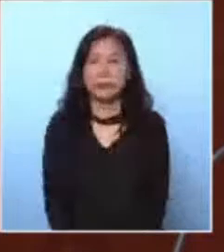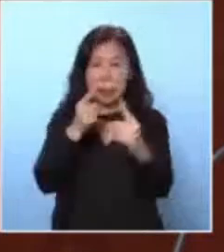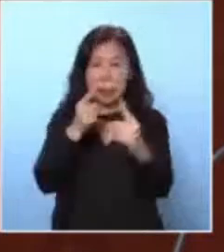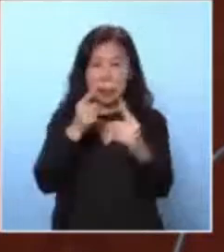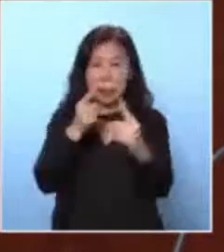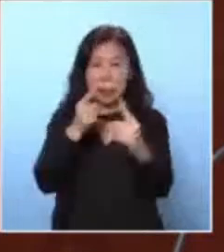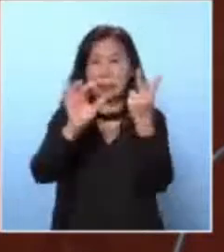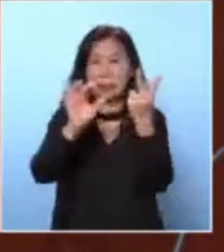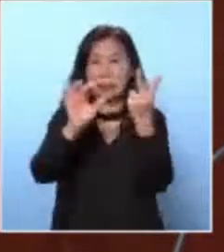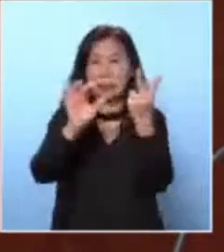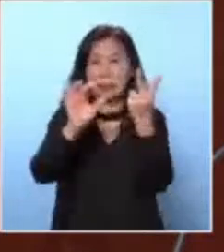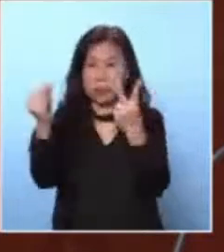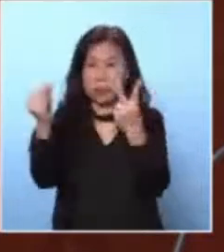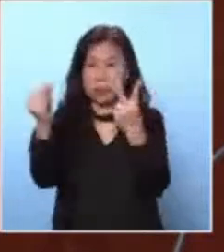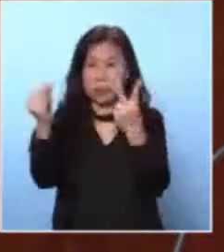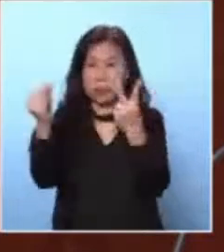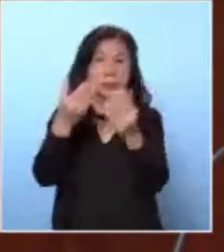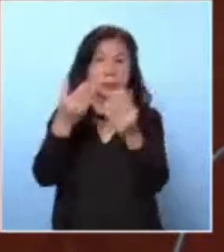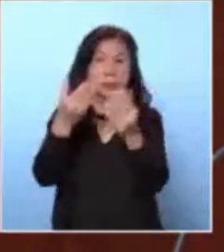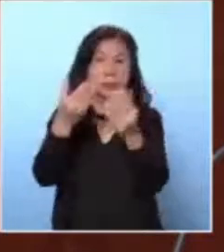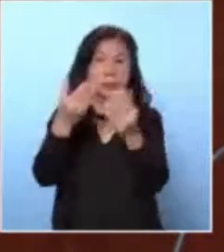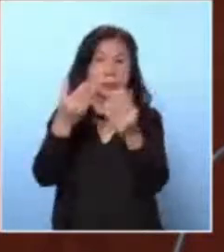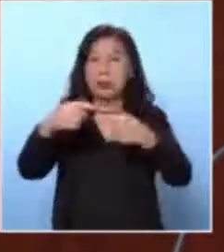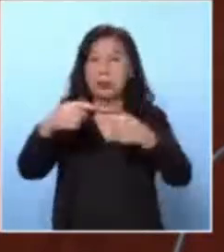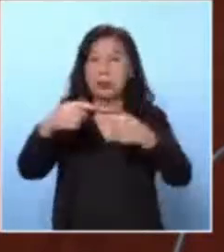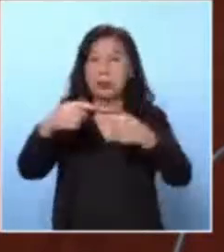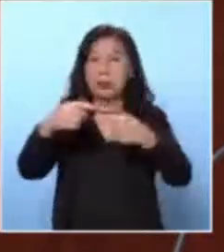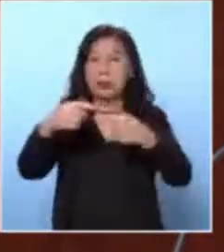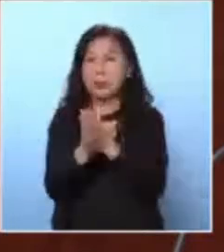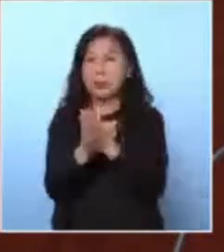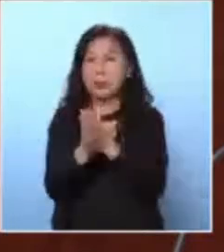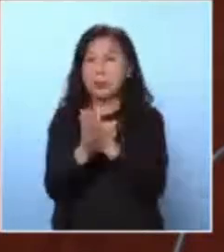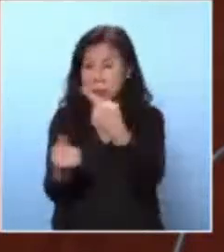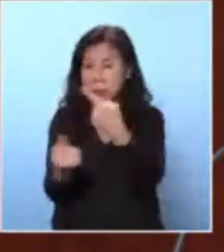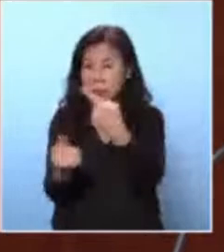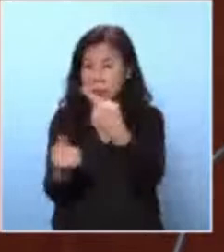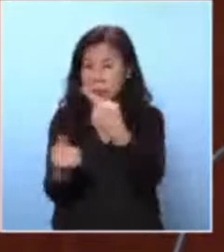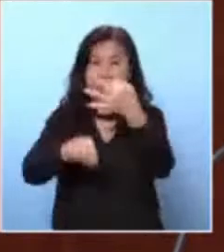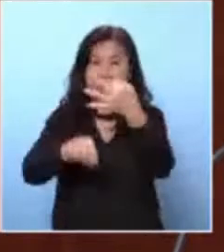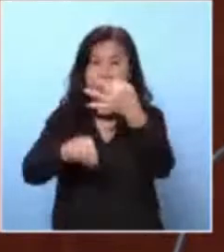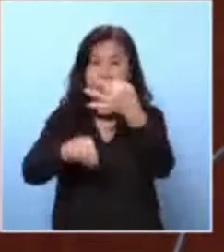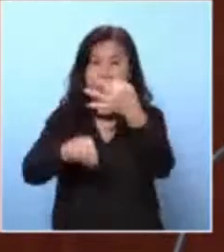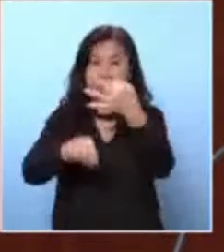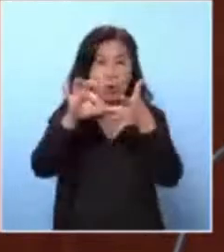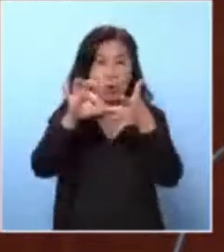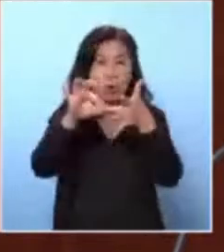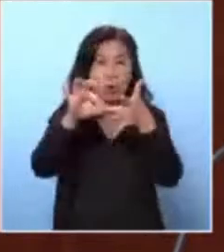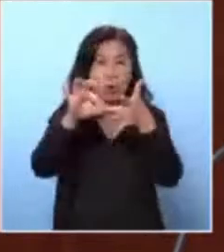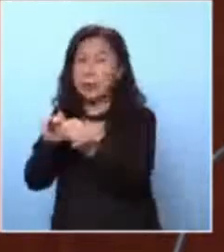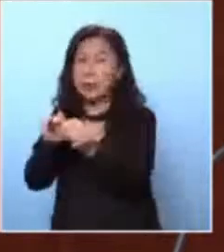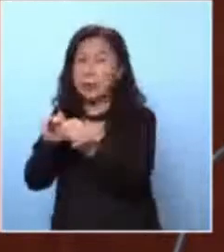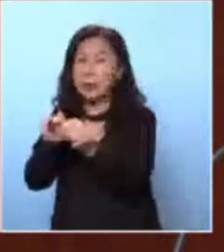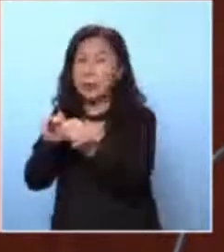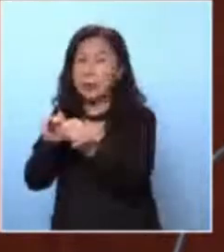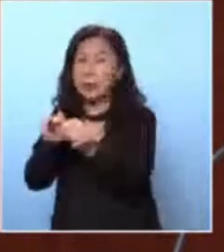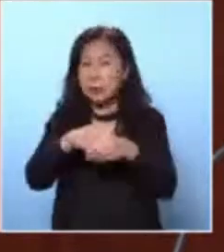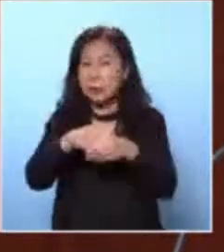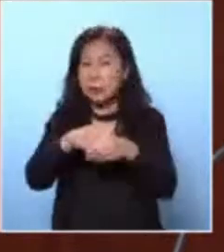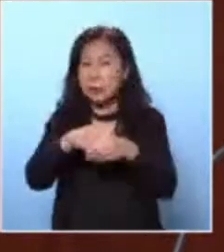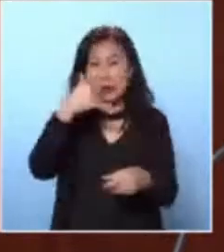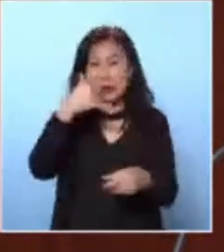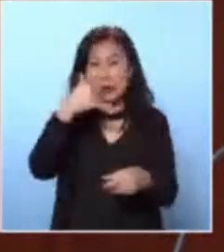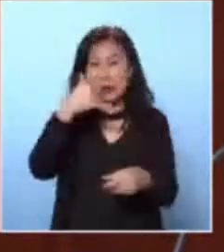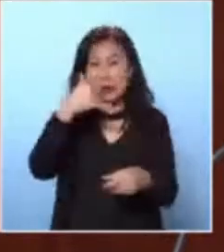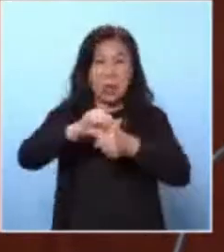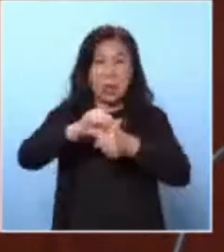13,500 additional hostel places by 2027 to cater for the needs of students, including those arising from the